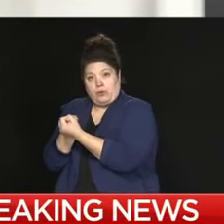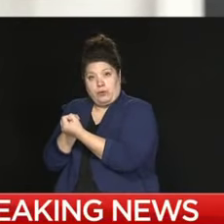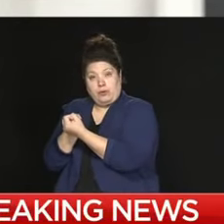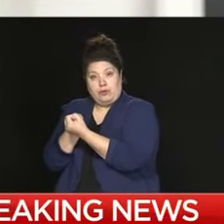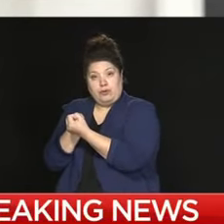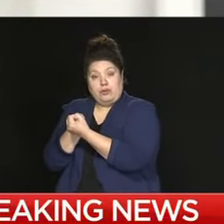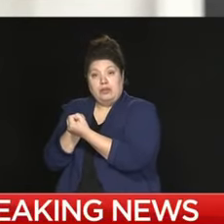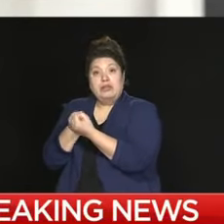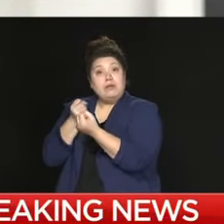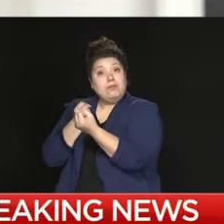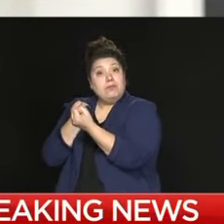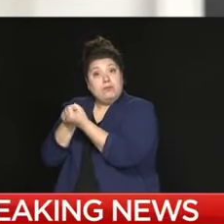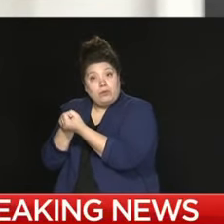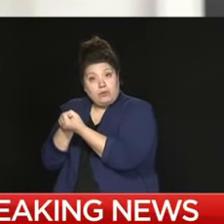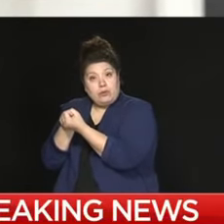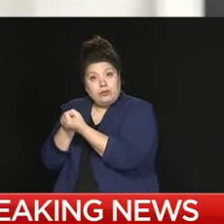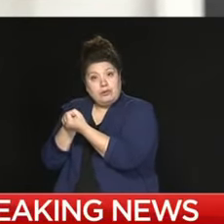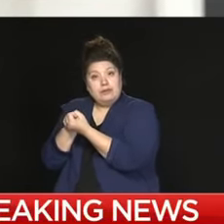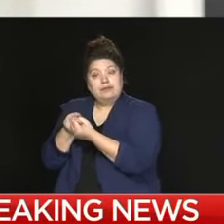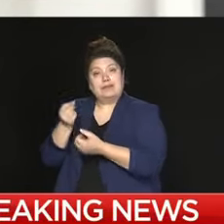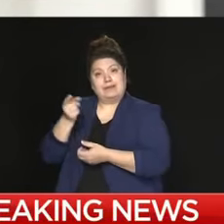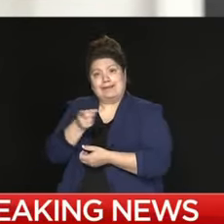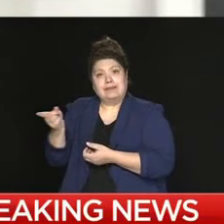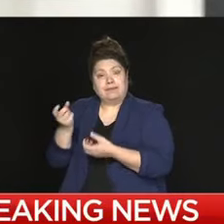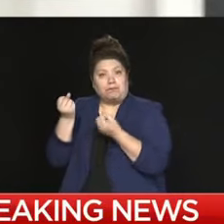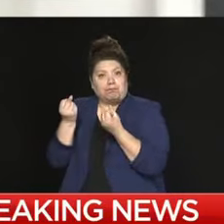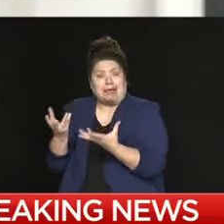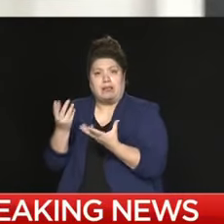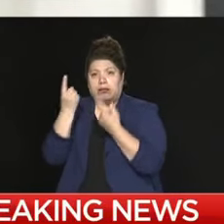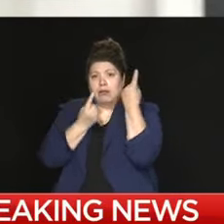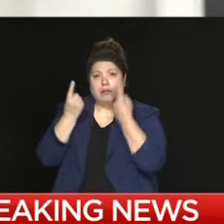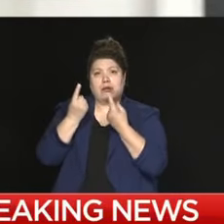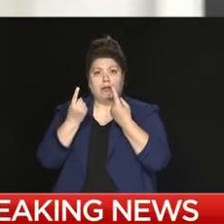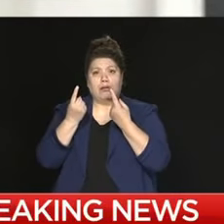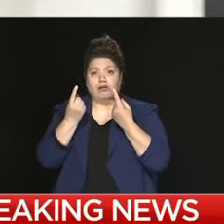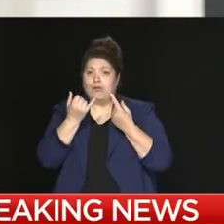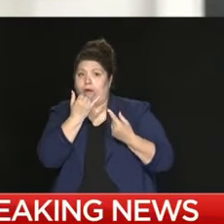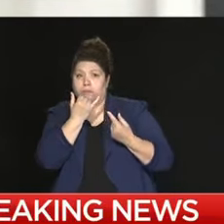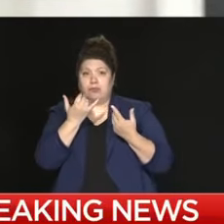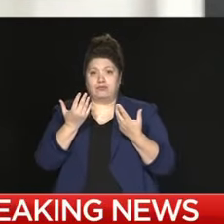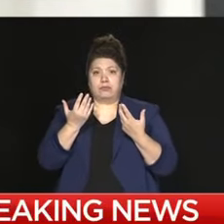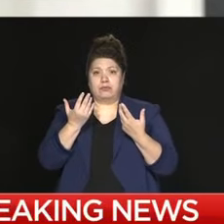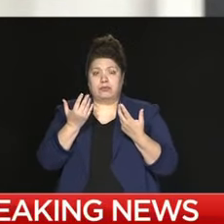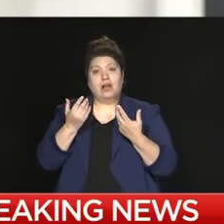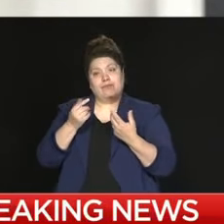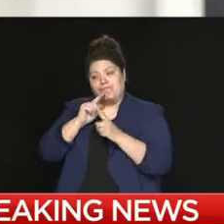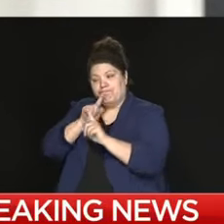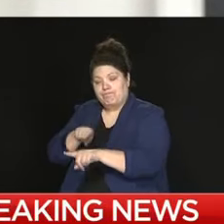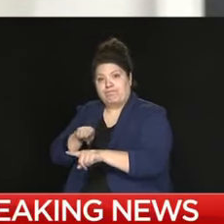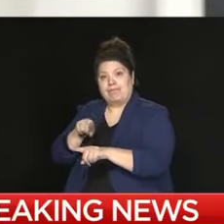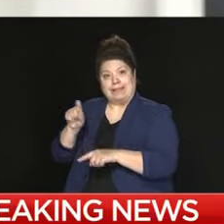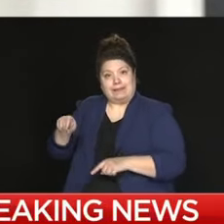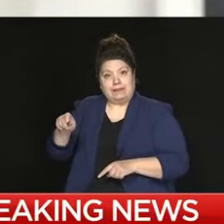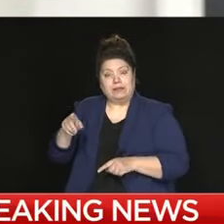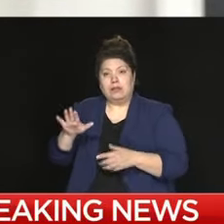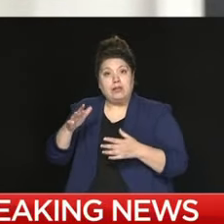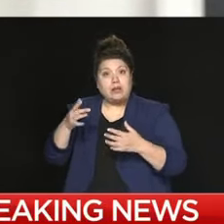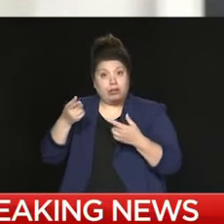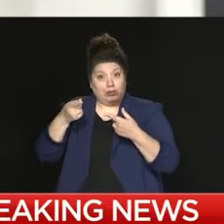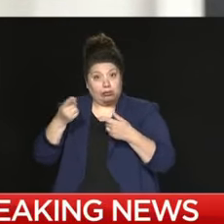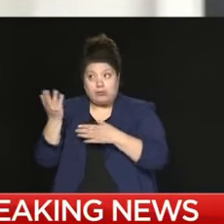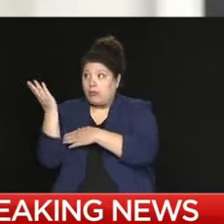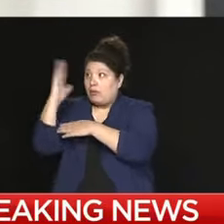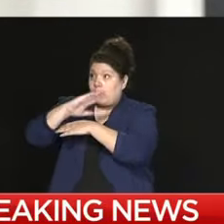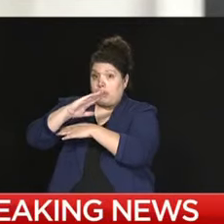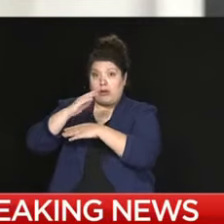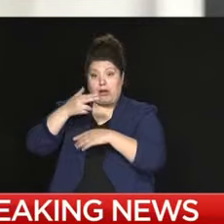that support needs to be answering their many, many questions. Questions about what happened during the incident, what happened to their